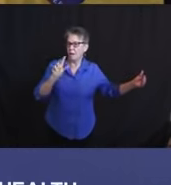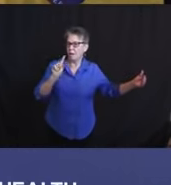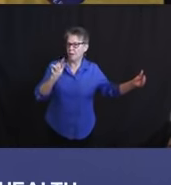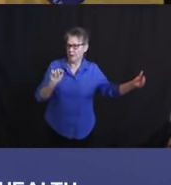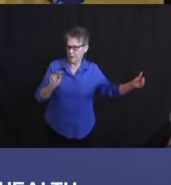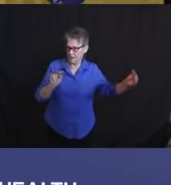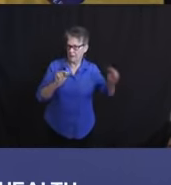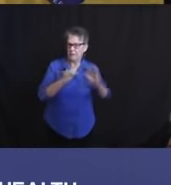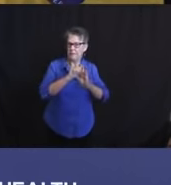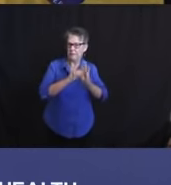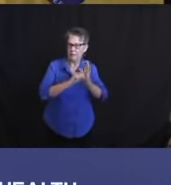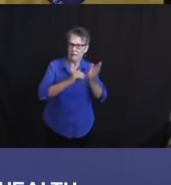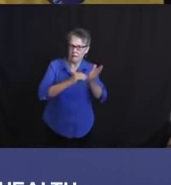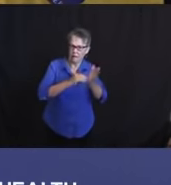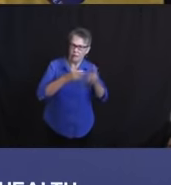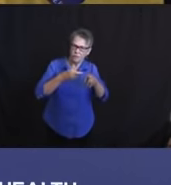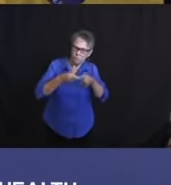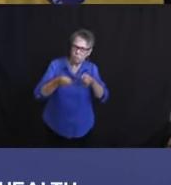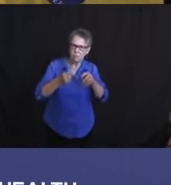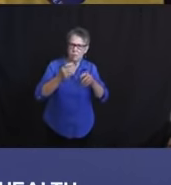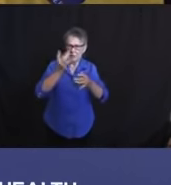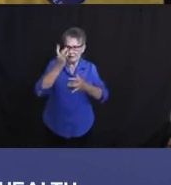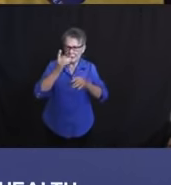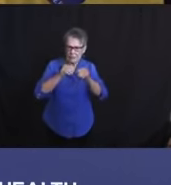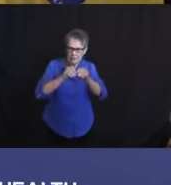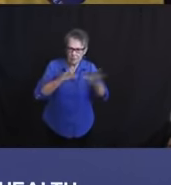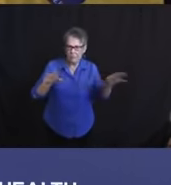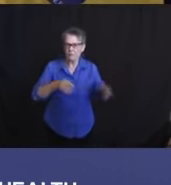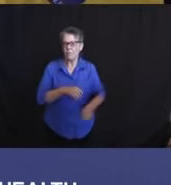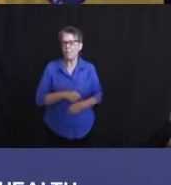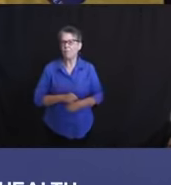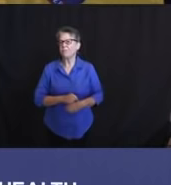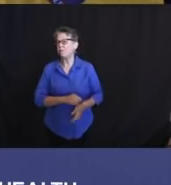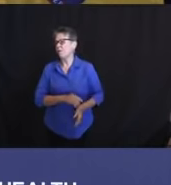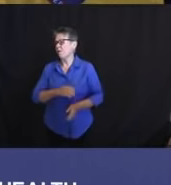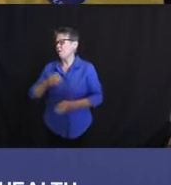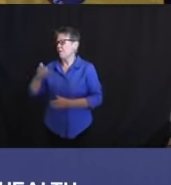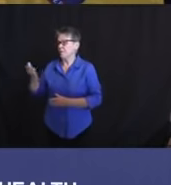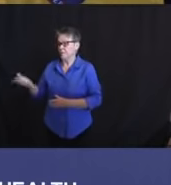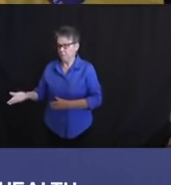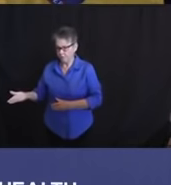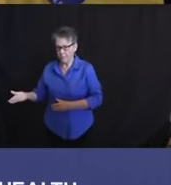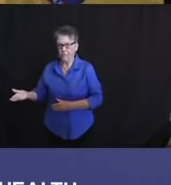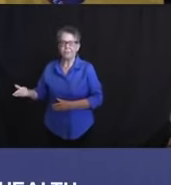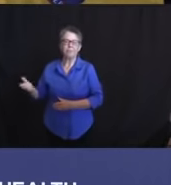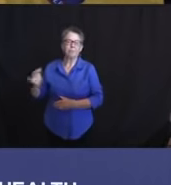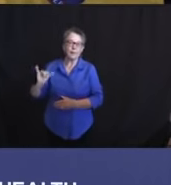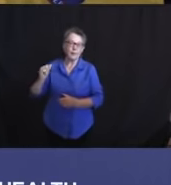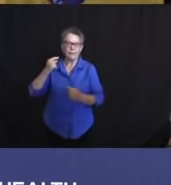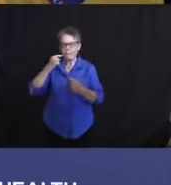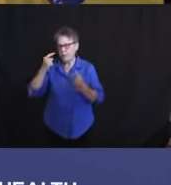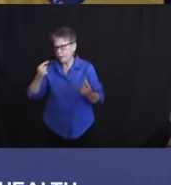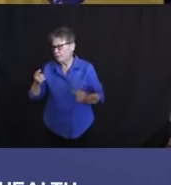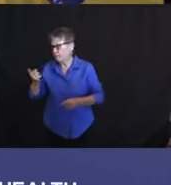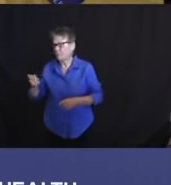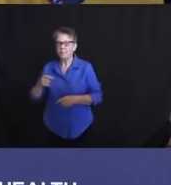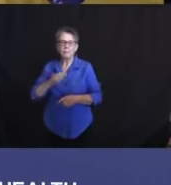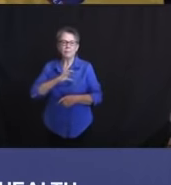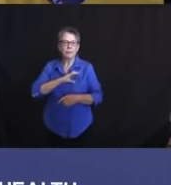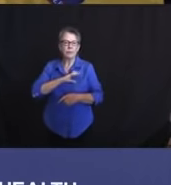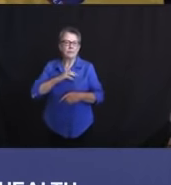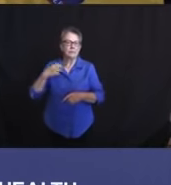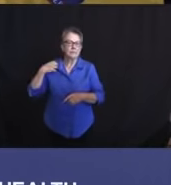right, Dr. Christina Tan. Great to have you, Doc. The guy to my left who needs no introduction, State Police Superintendent Colonel Pat